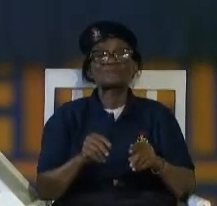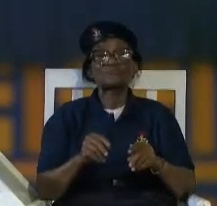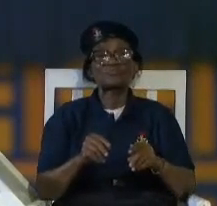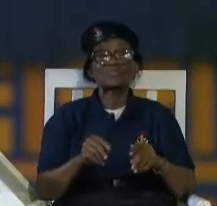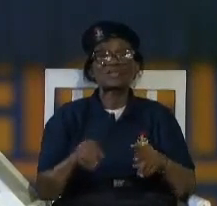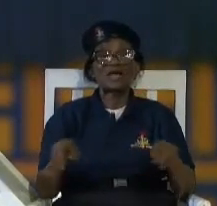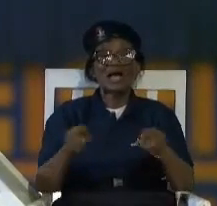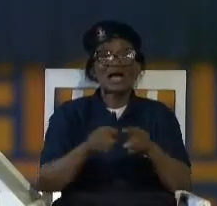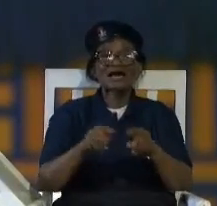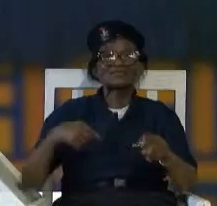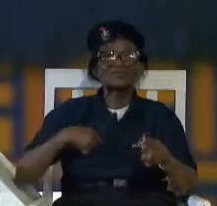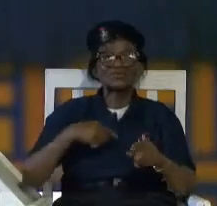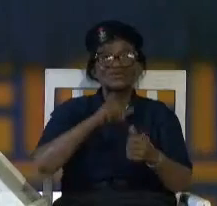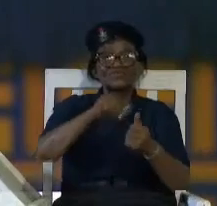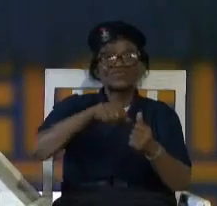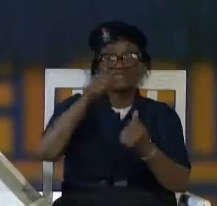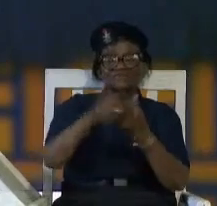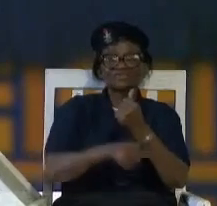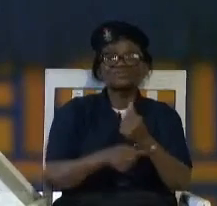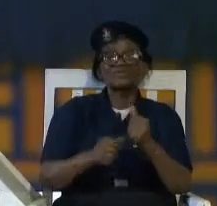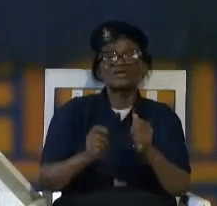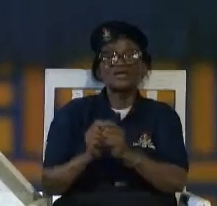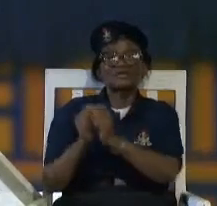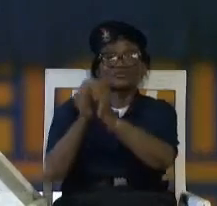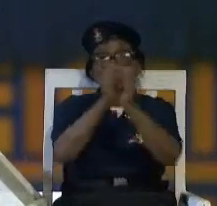As we fellowship together,